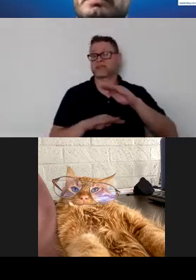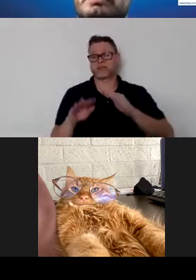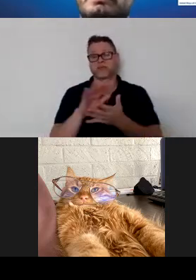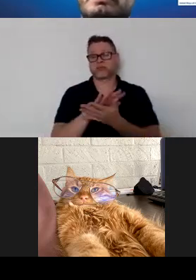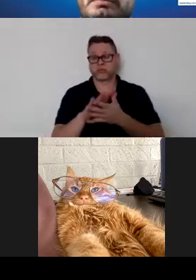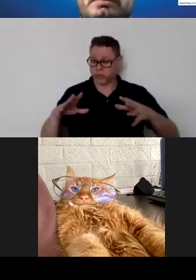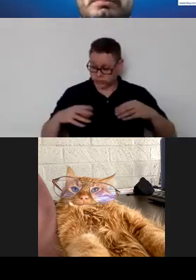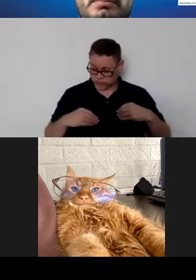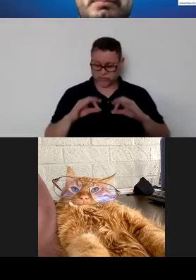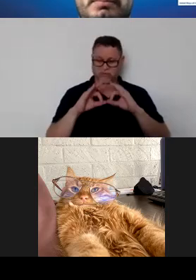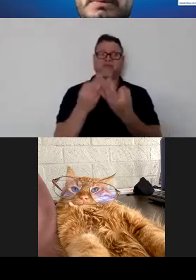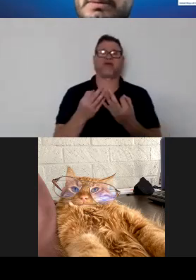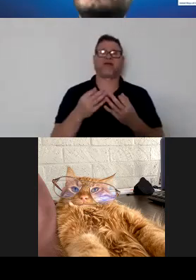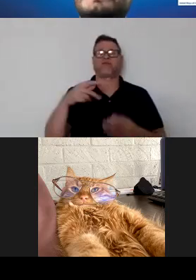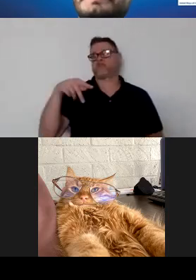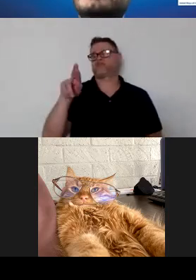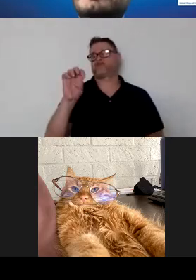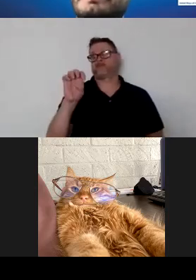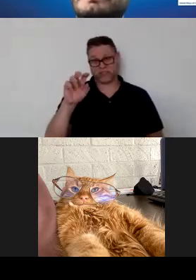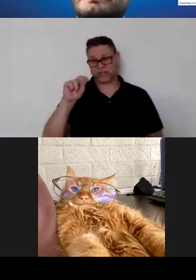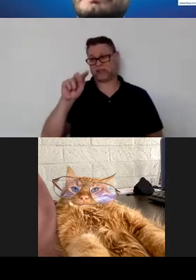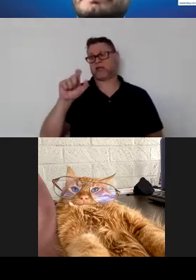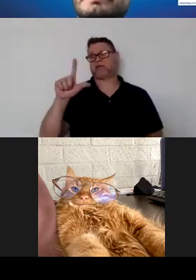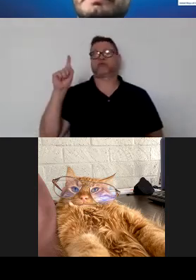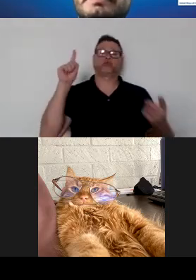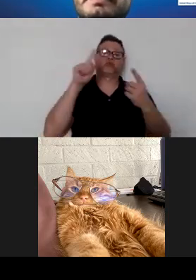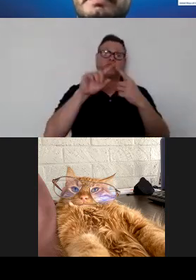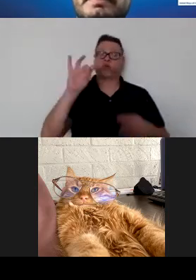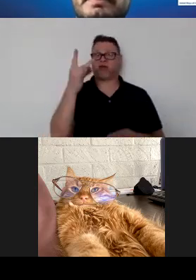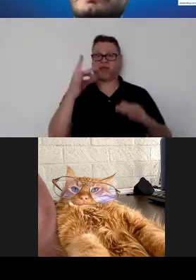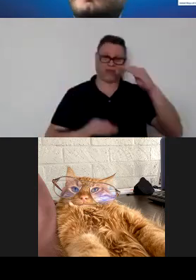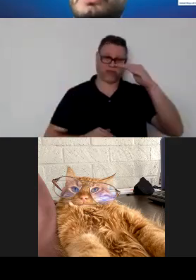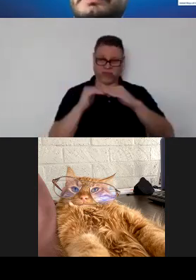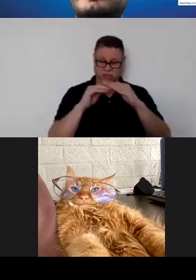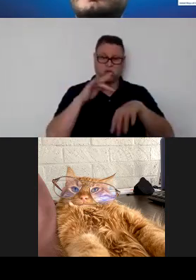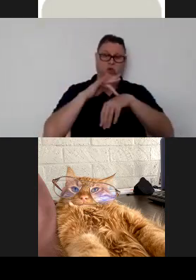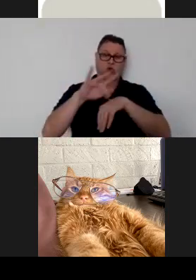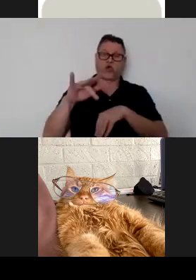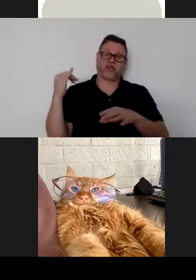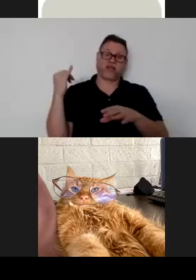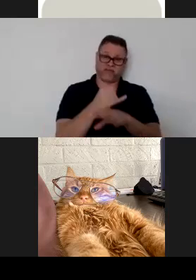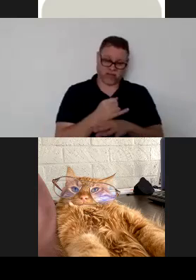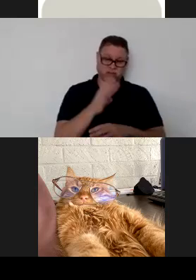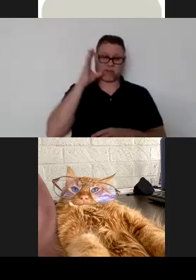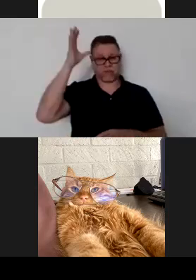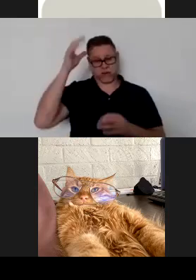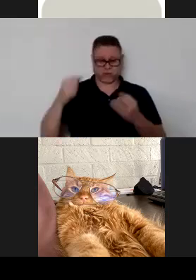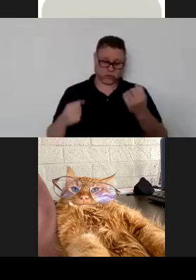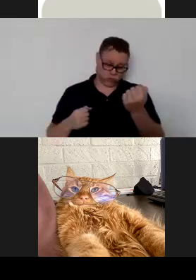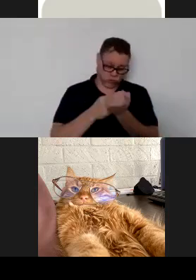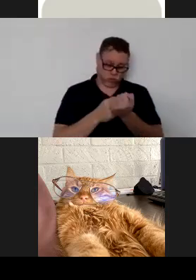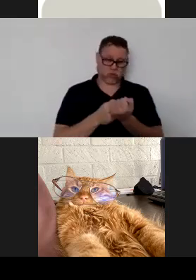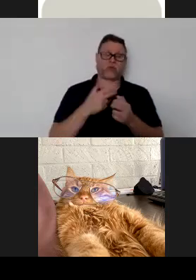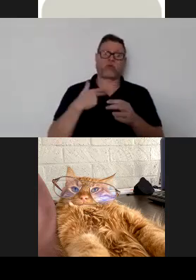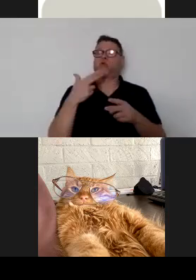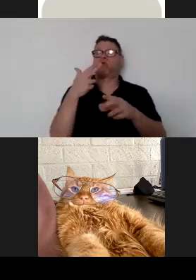accepts families from prenatal to 8th grade. So early intervention and parent support, what we